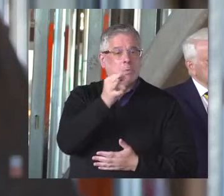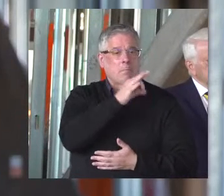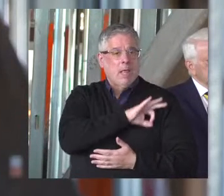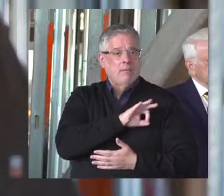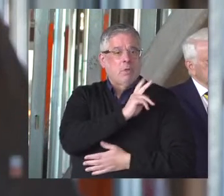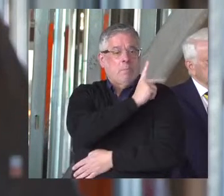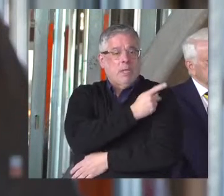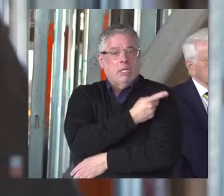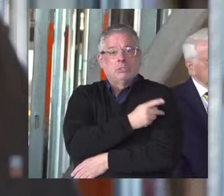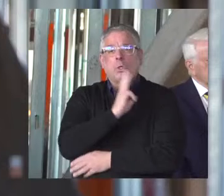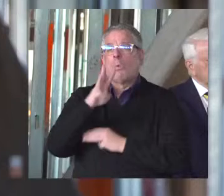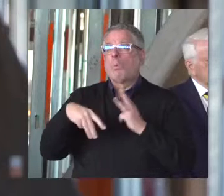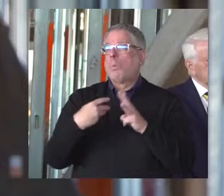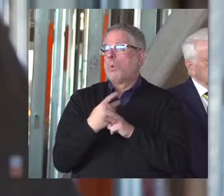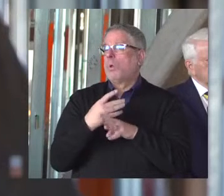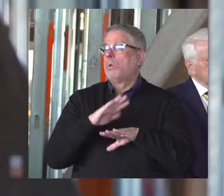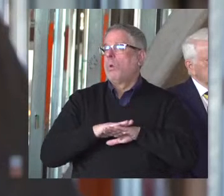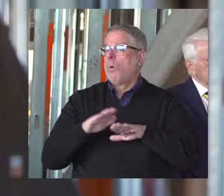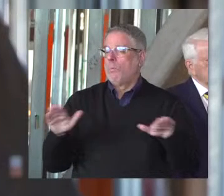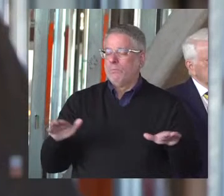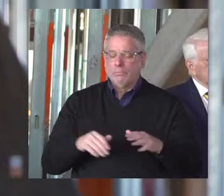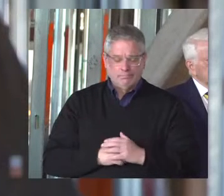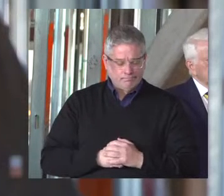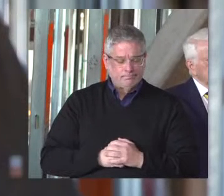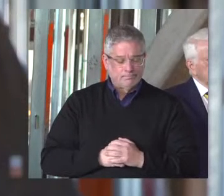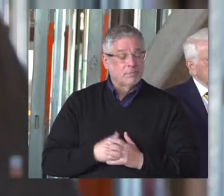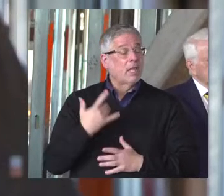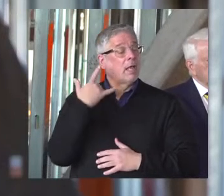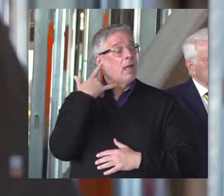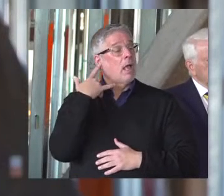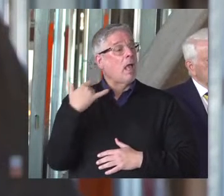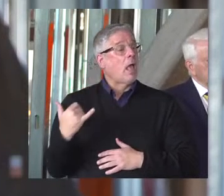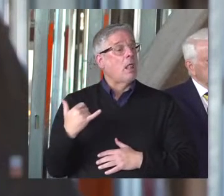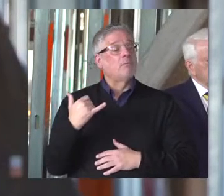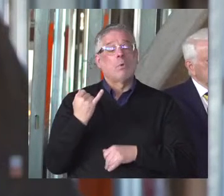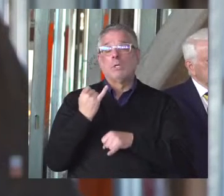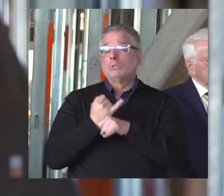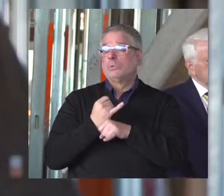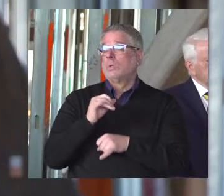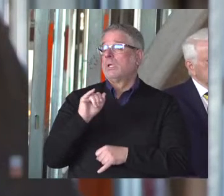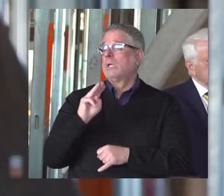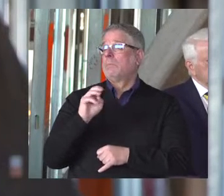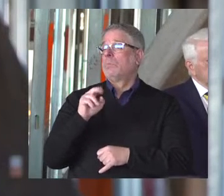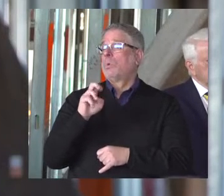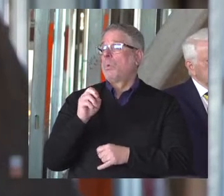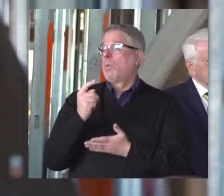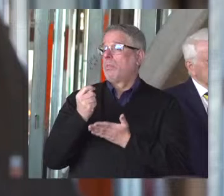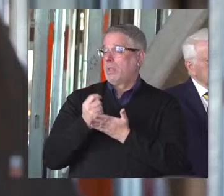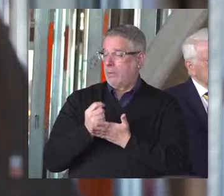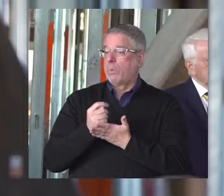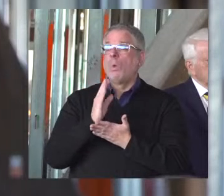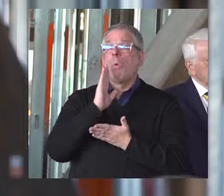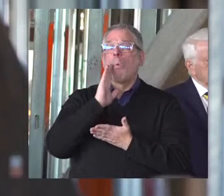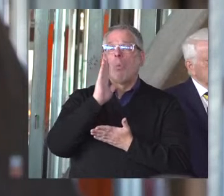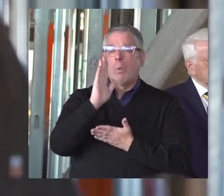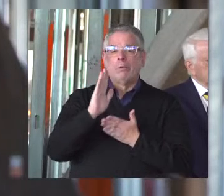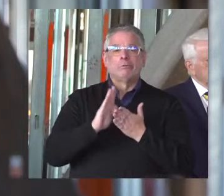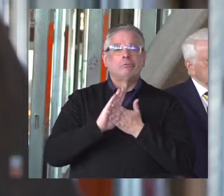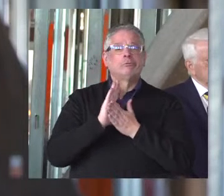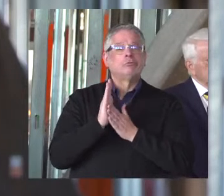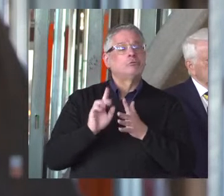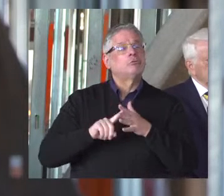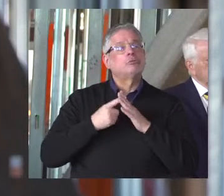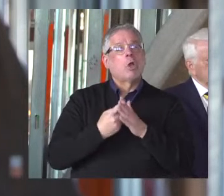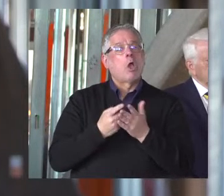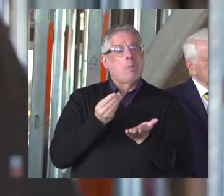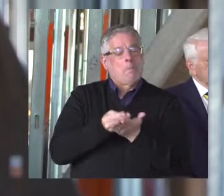to patients worldwide. The California Institute of Immunology and Immunotherapy can be an engine of economic